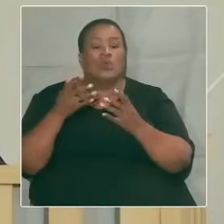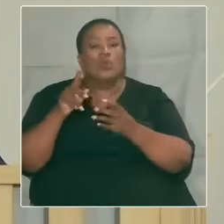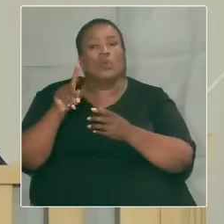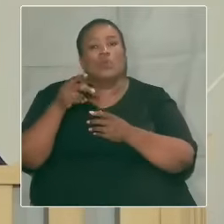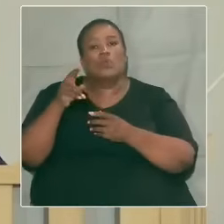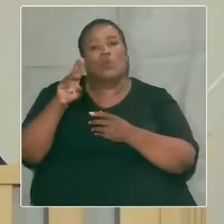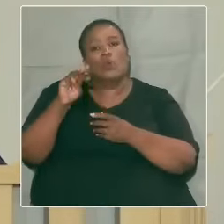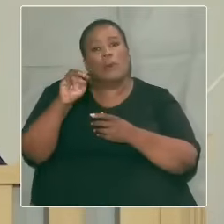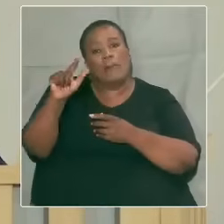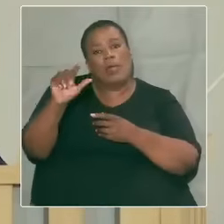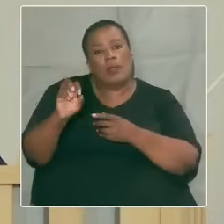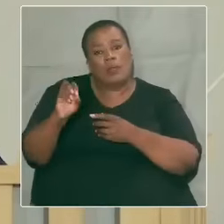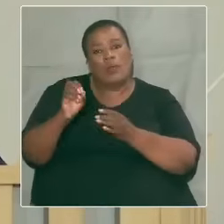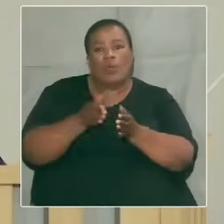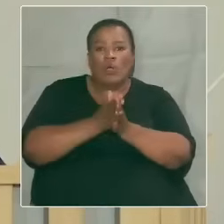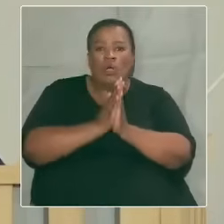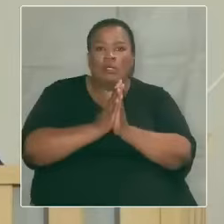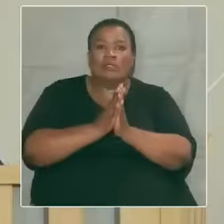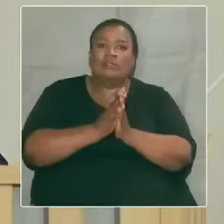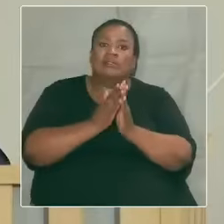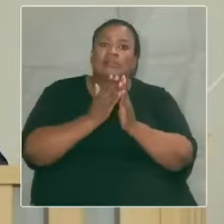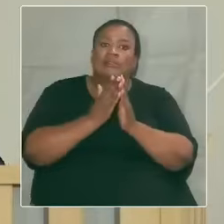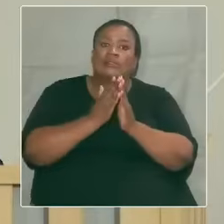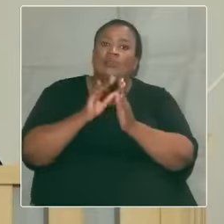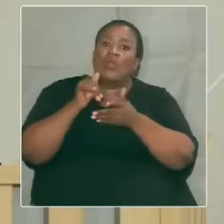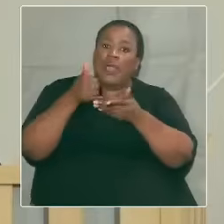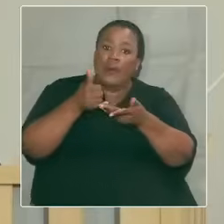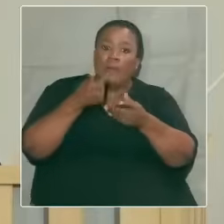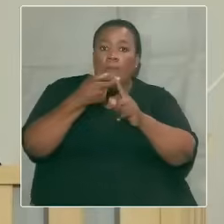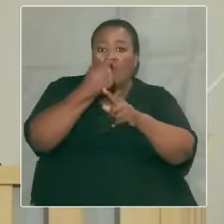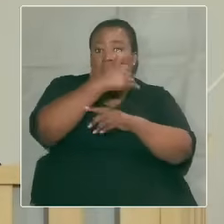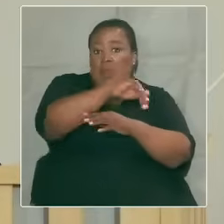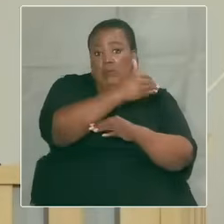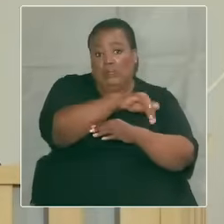request external assistance.